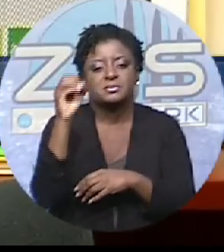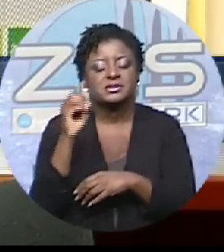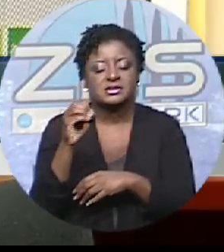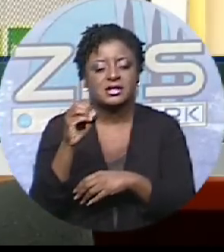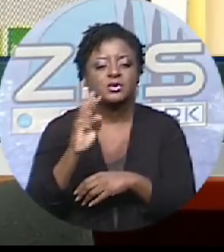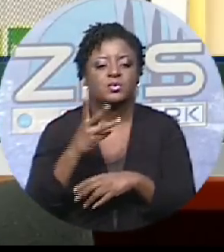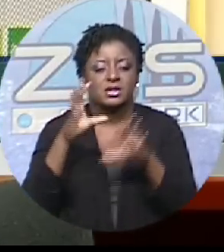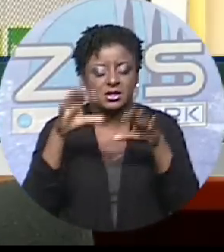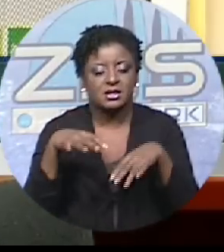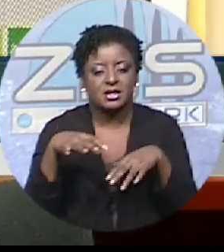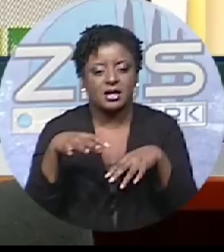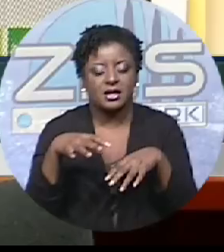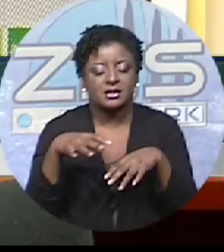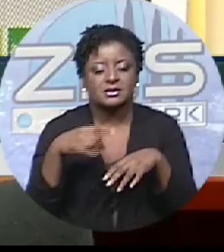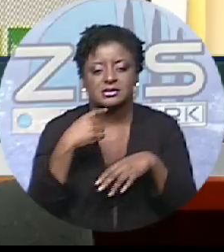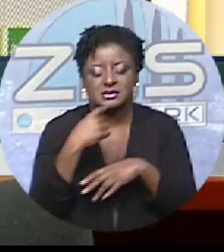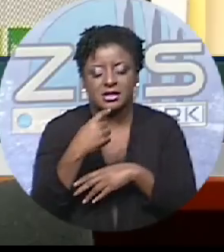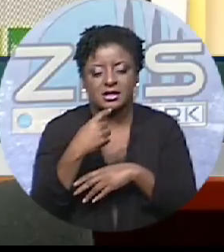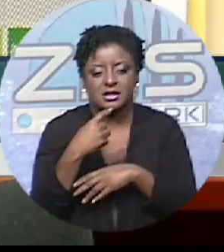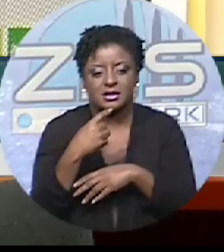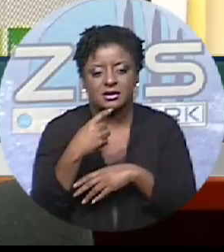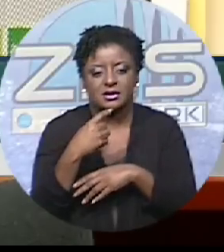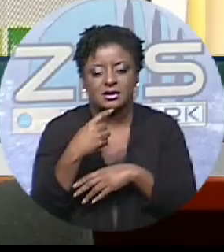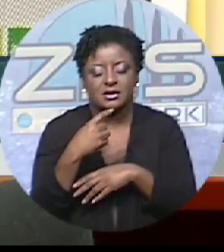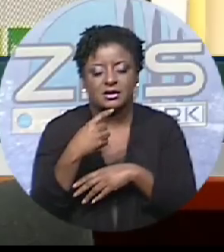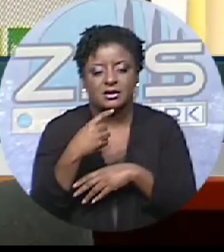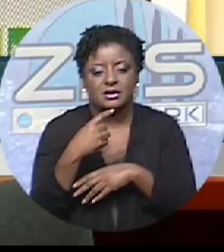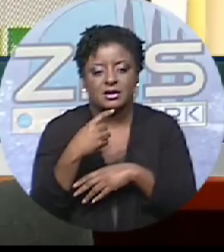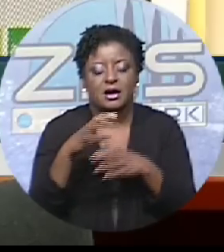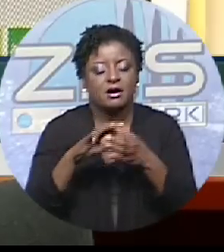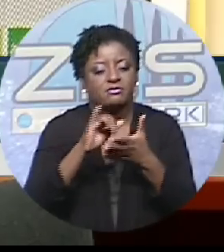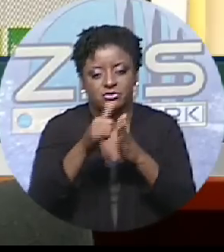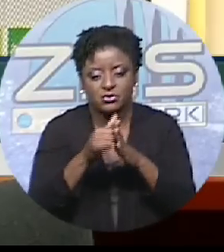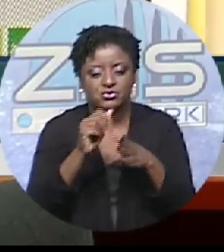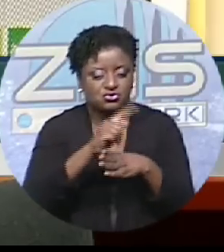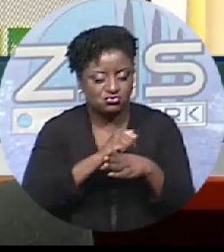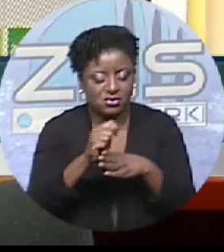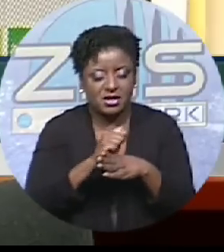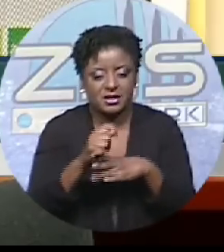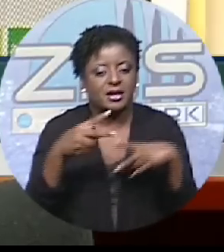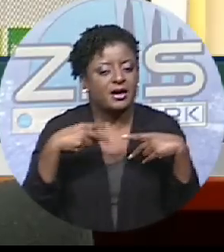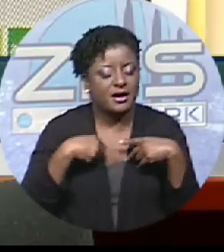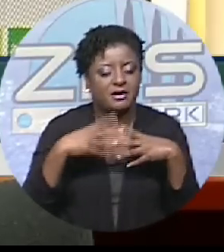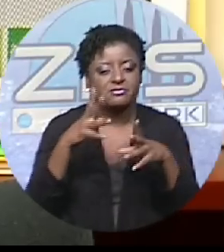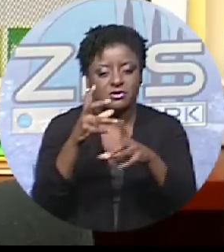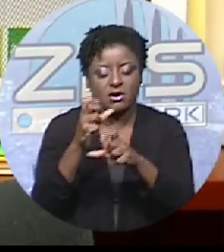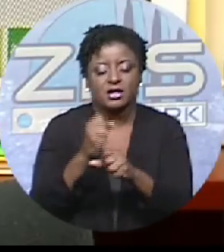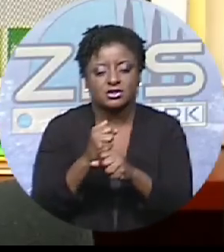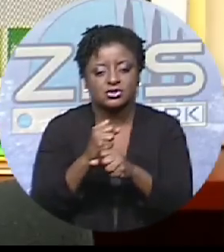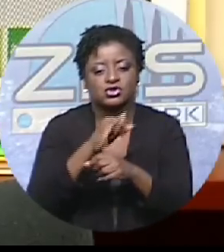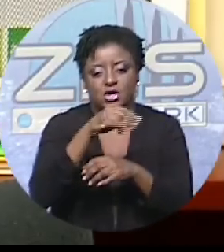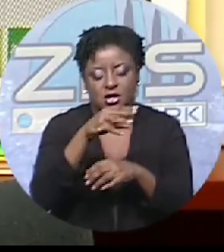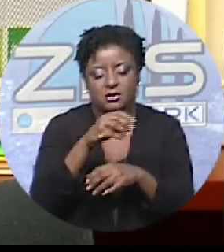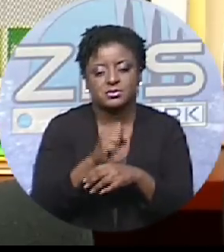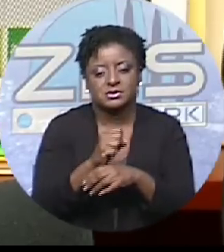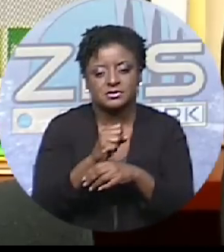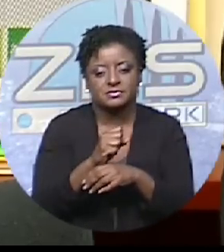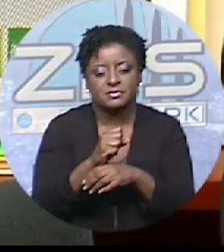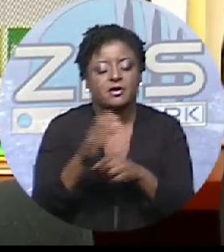account for of those young people we have trained have gotten